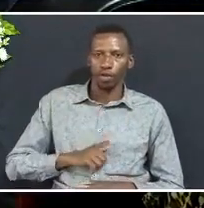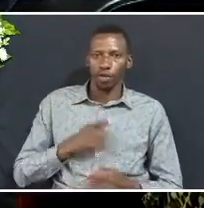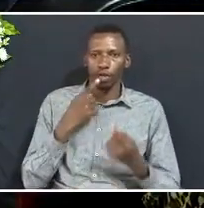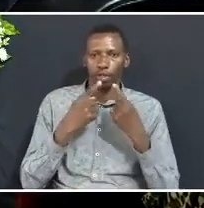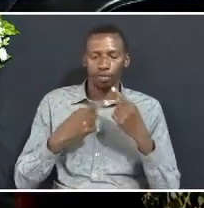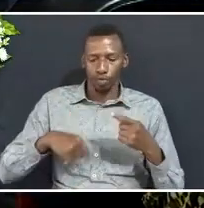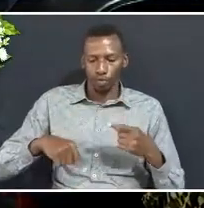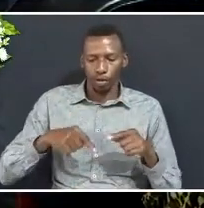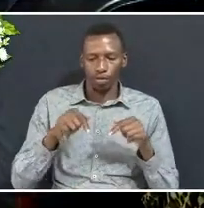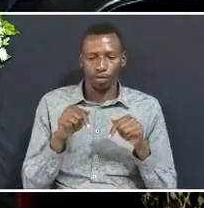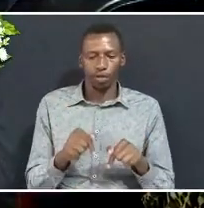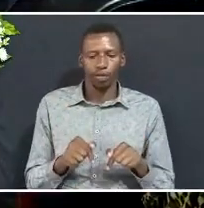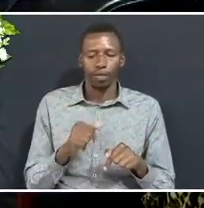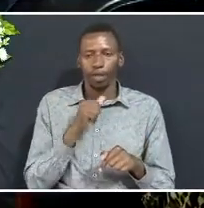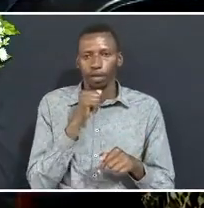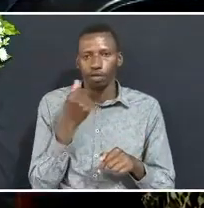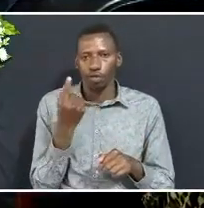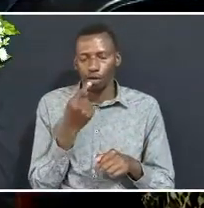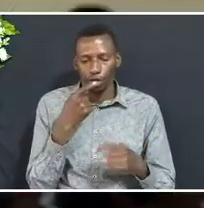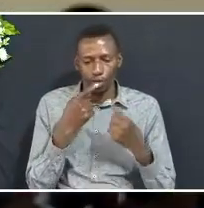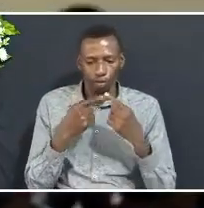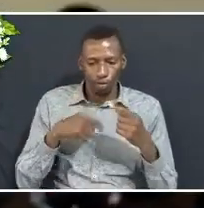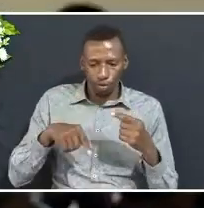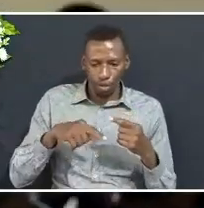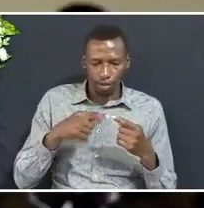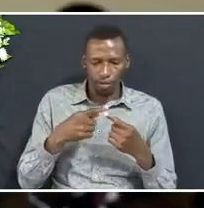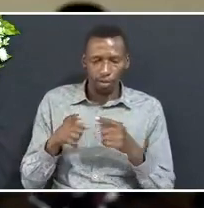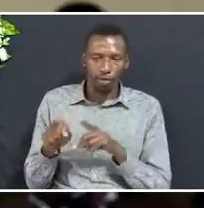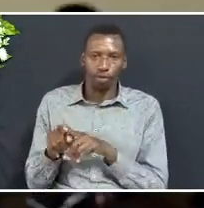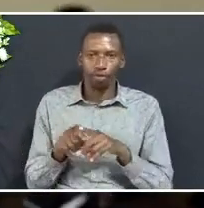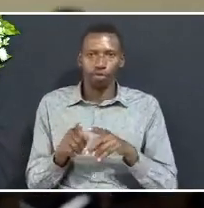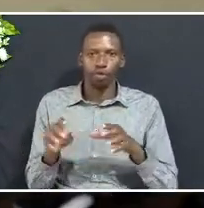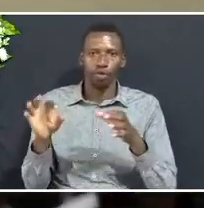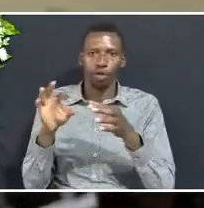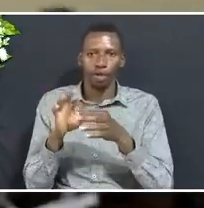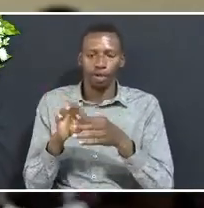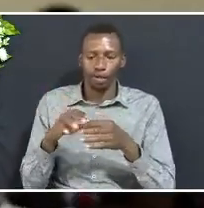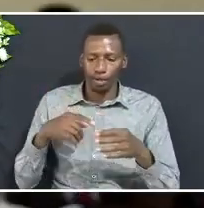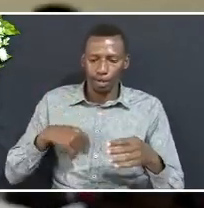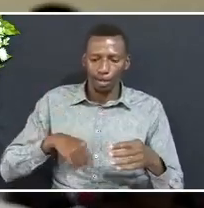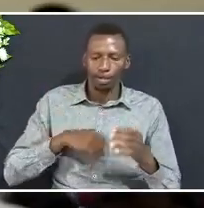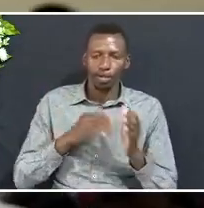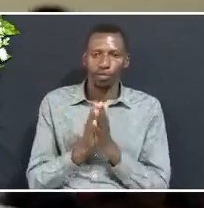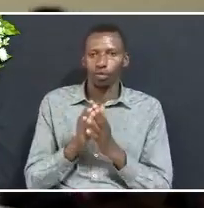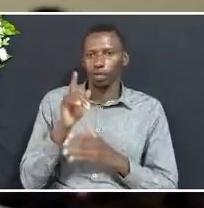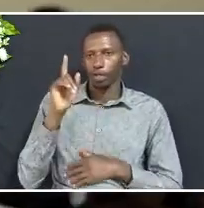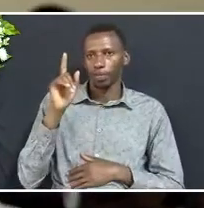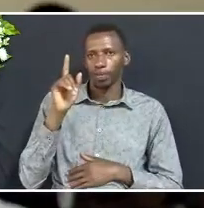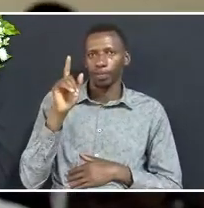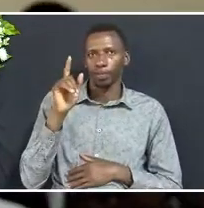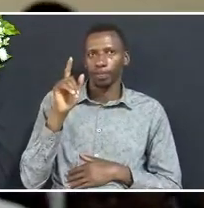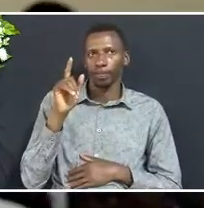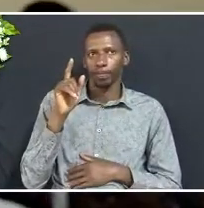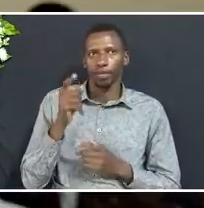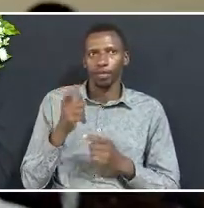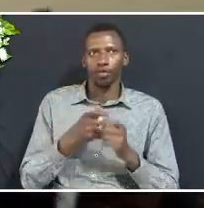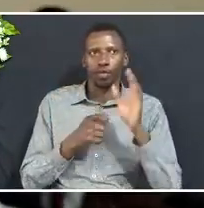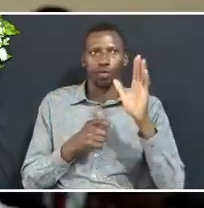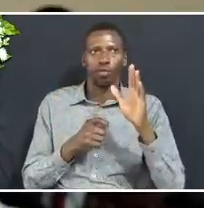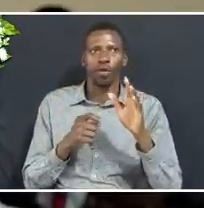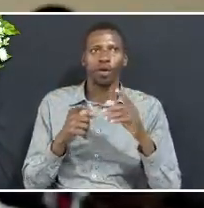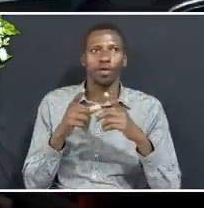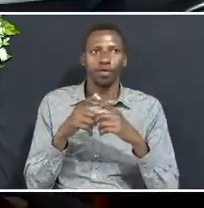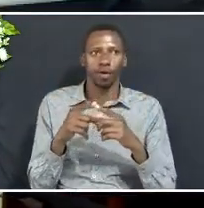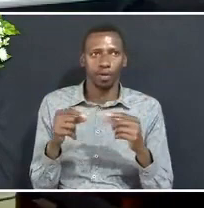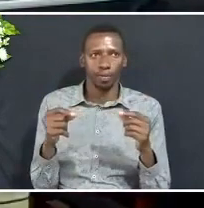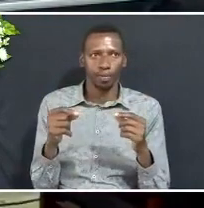today. And not only speak to us, but also connect us with Him in that speech that He is speaking to us from His word.